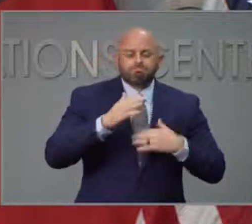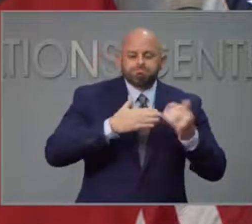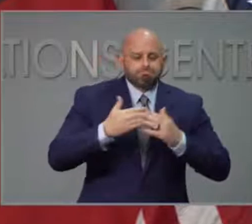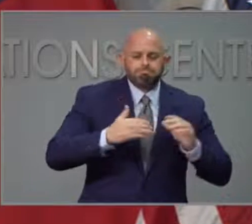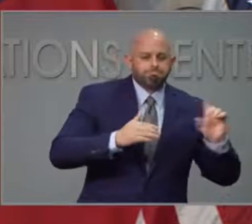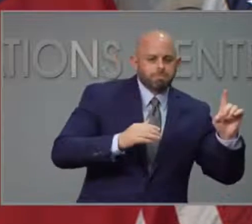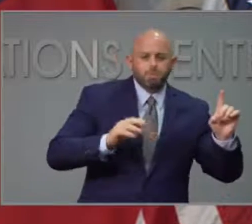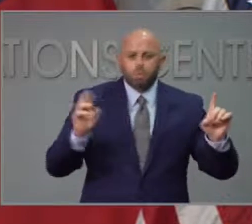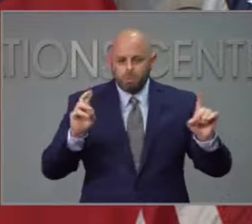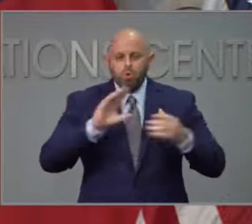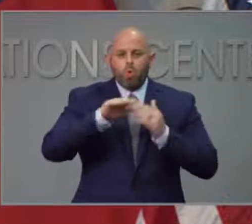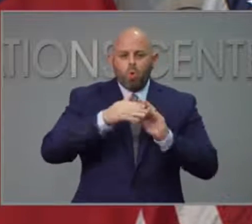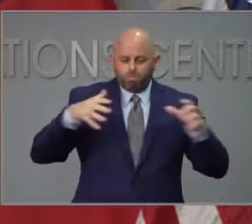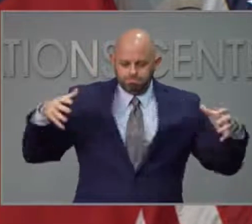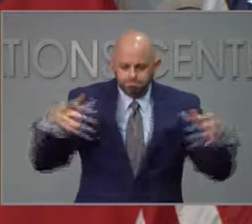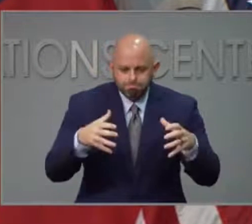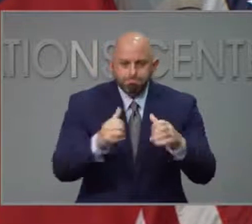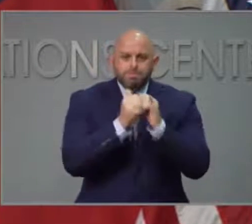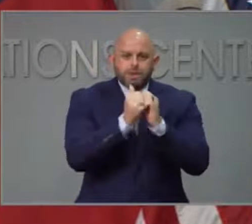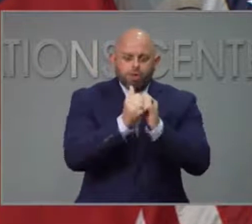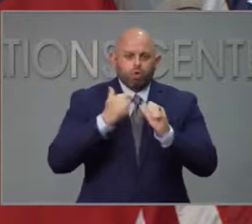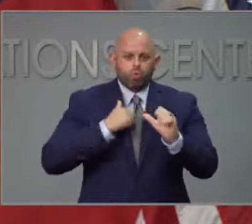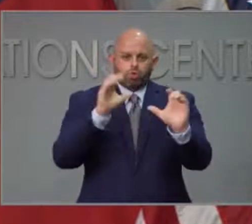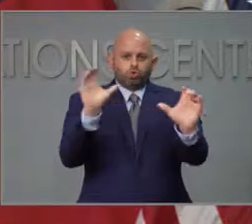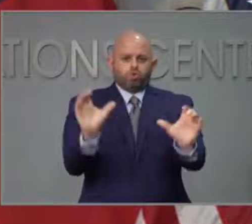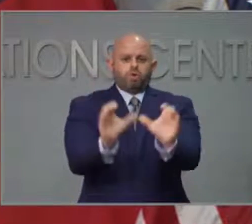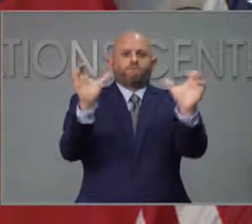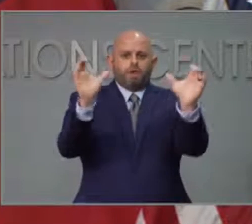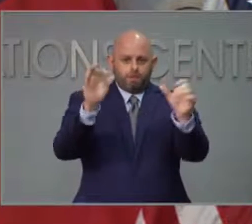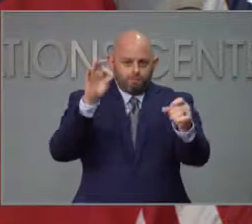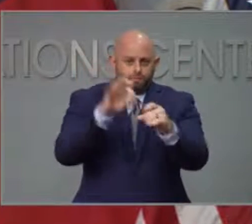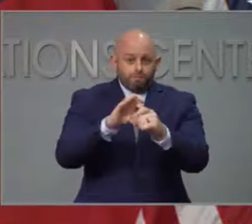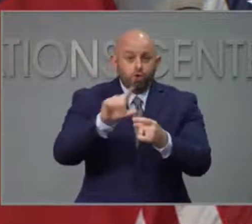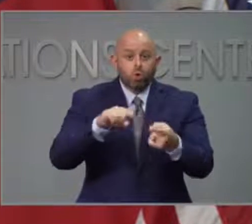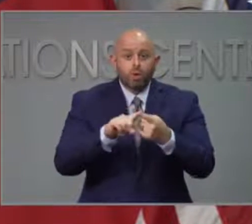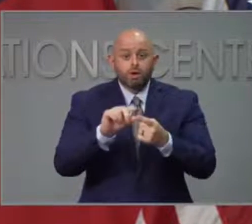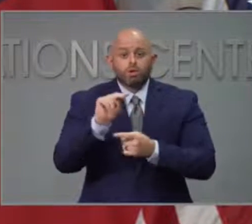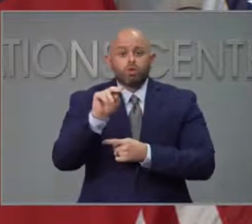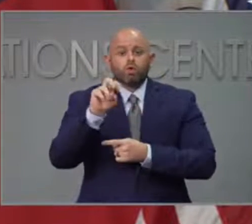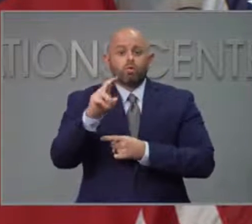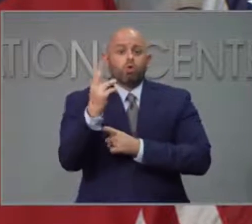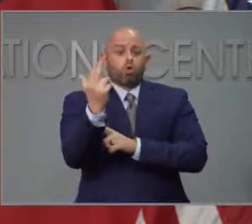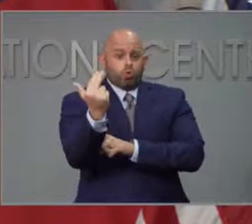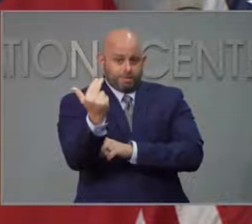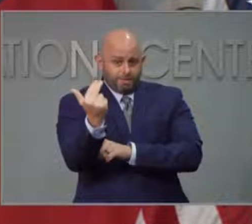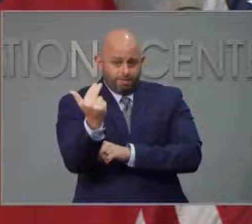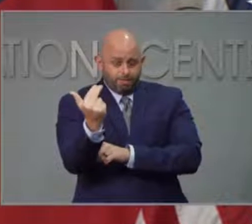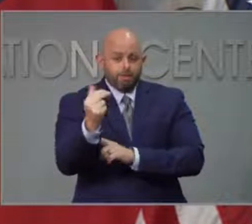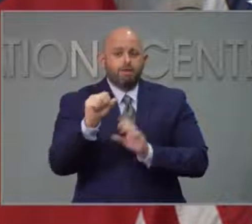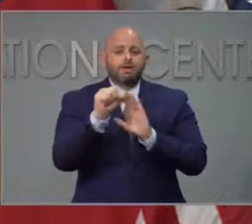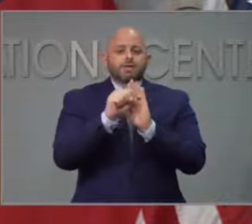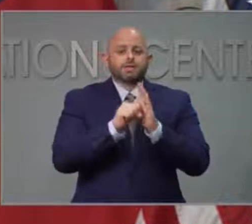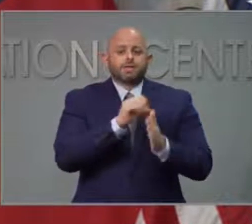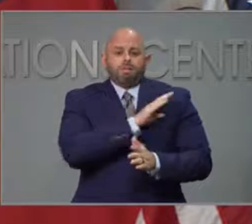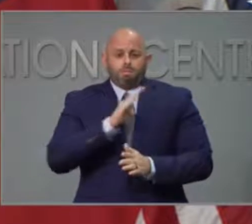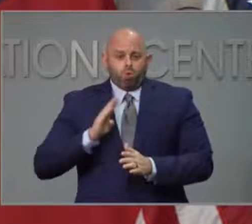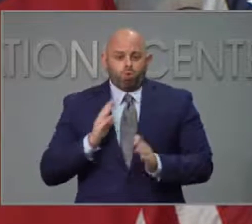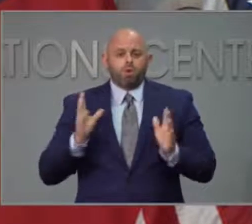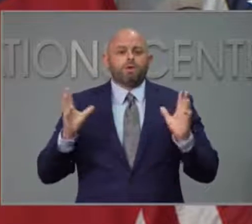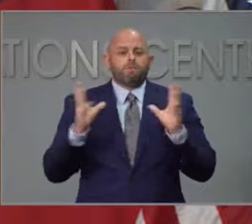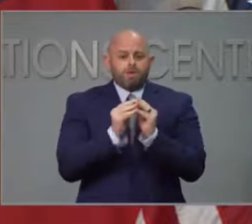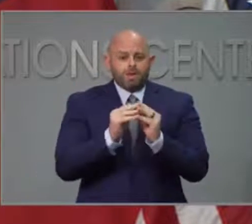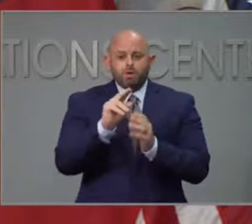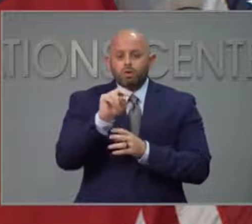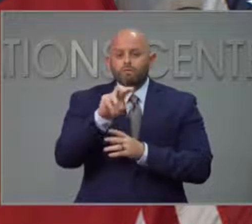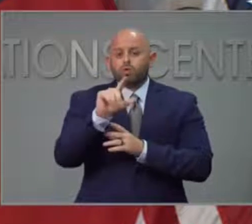people in the community, and they will certify the election on November the 13th, and the state board will meet on November 24th,